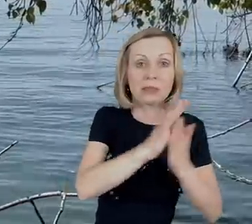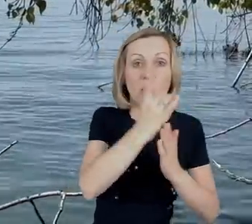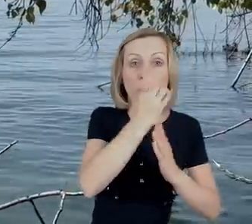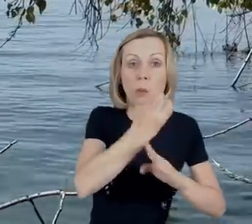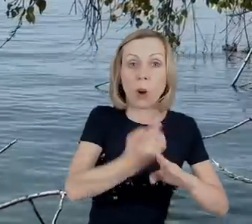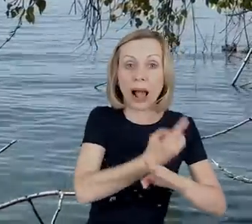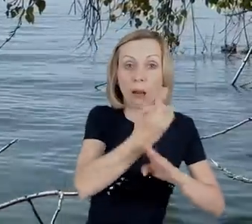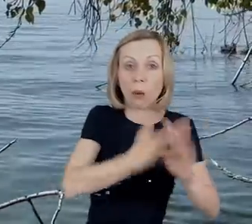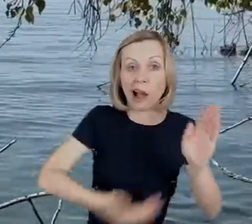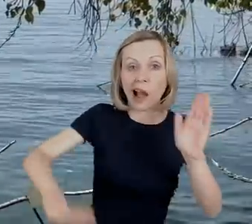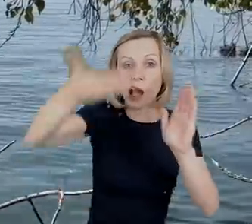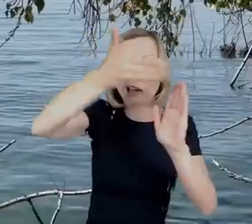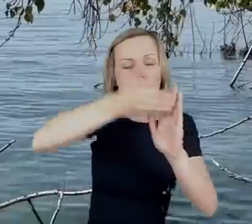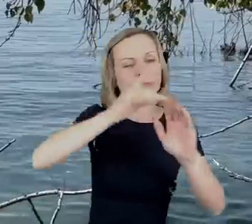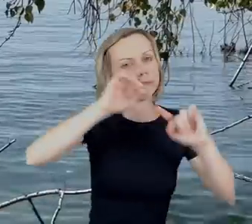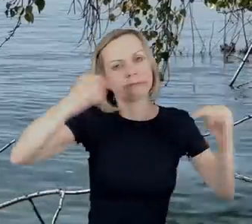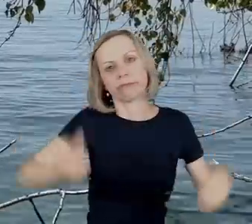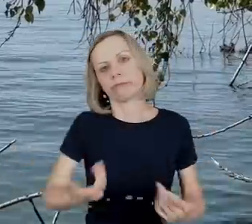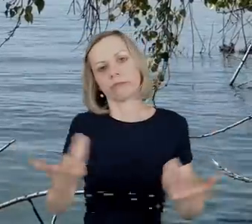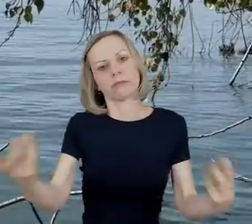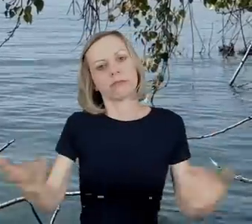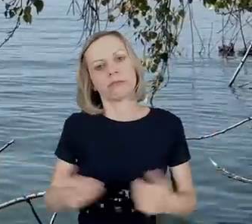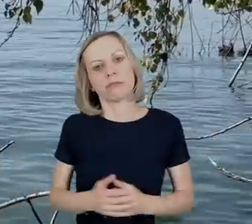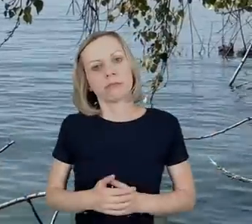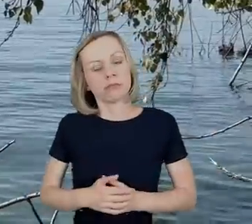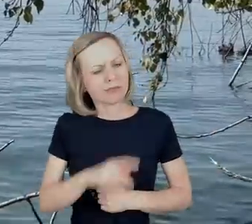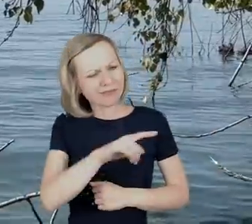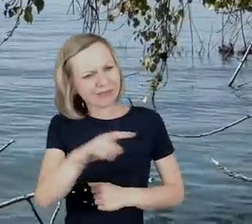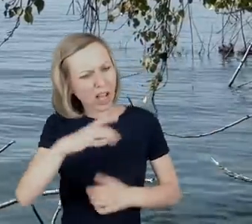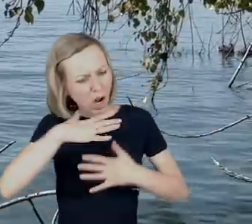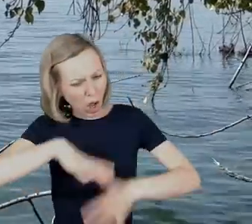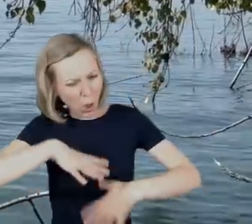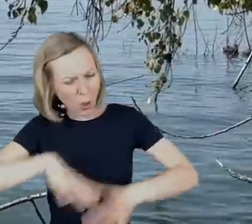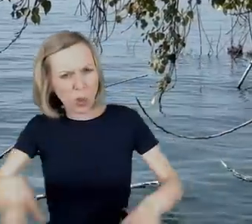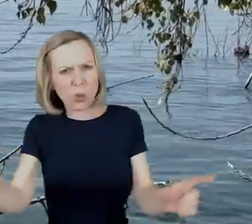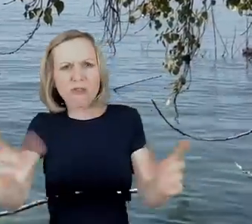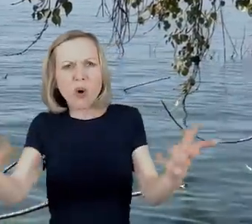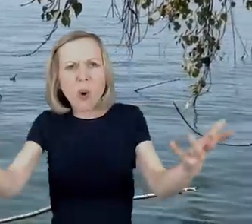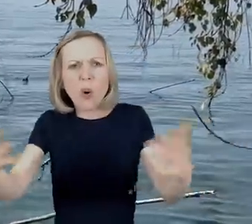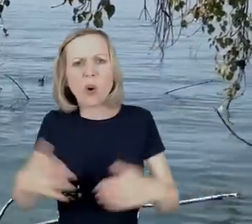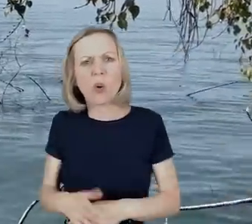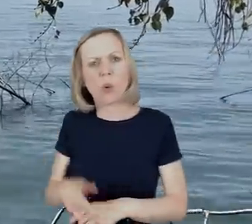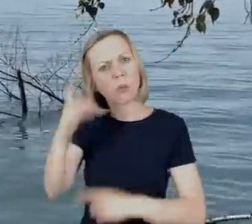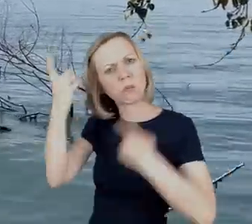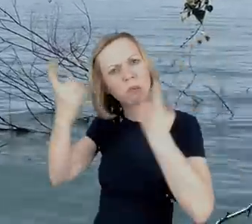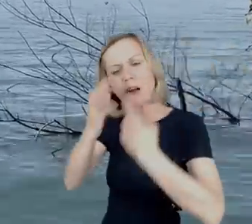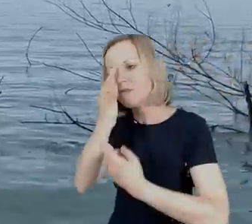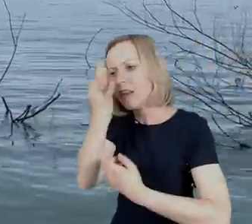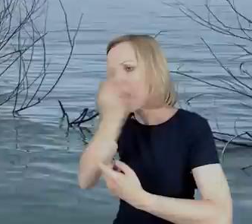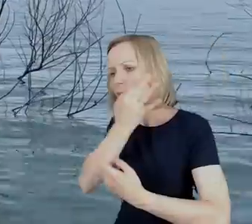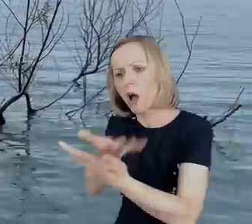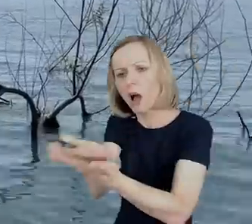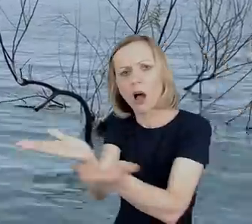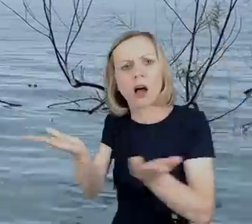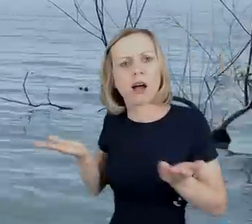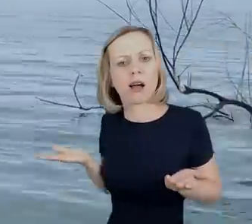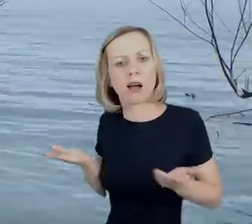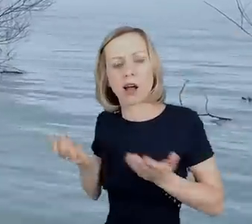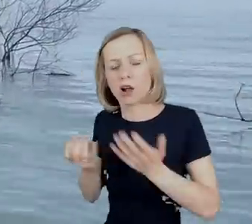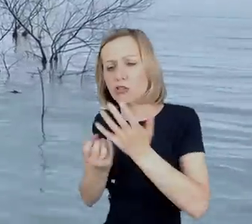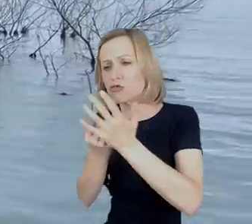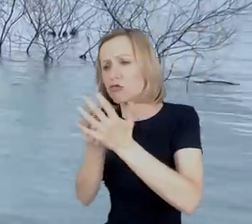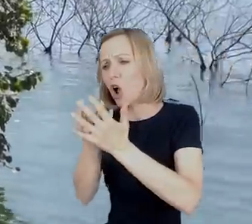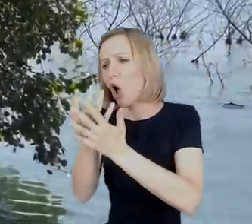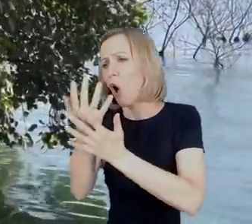life? And why do you worry about clothing? Consider the lilies of the field. They